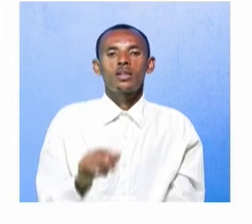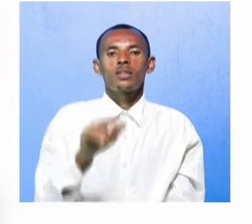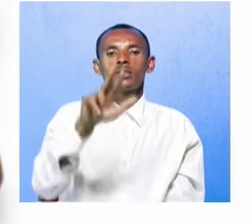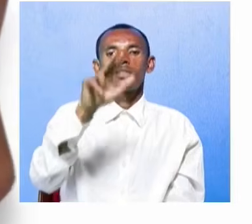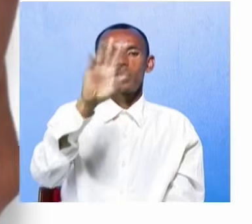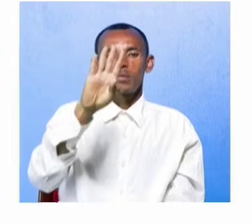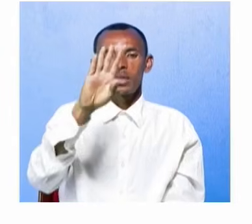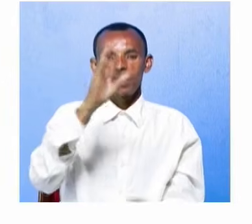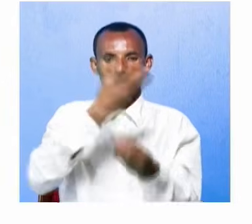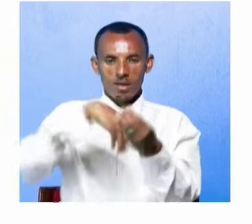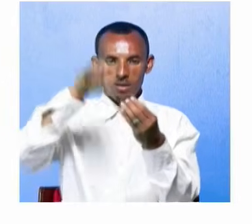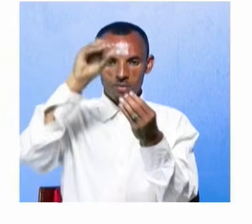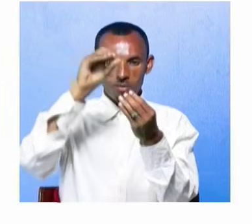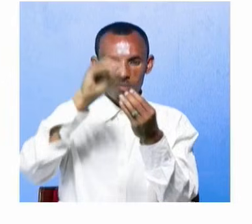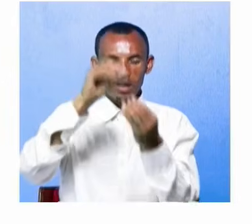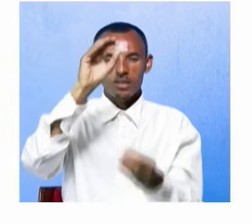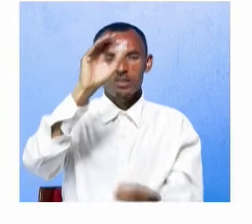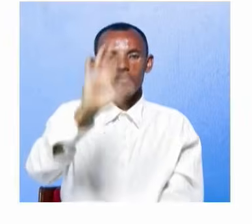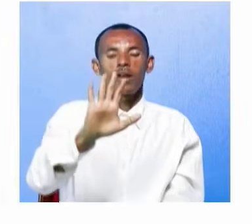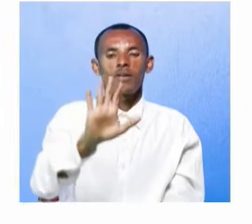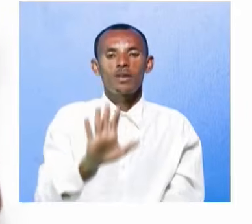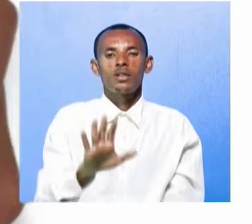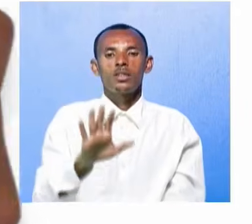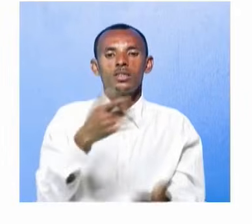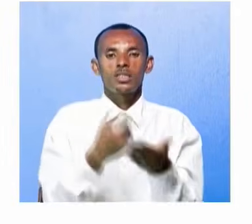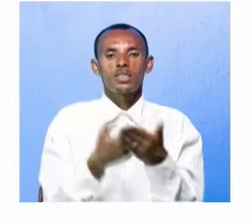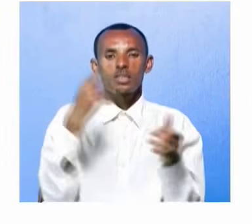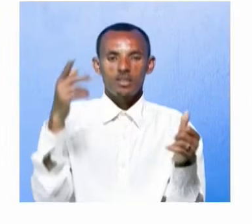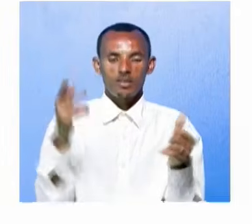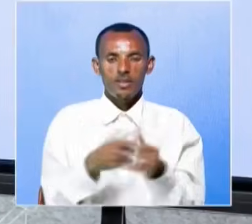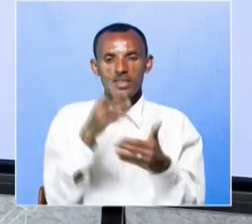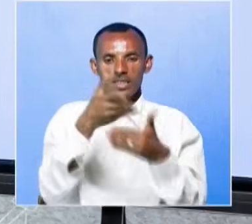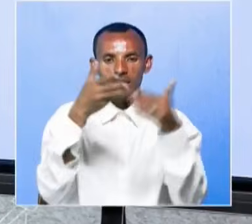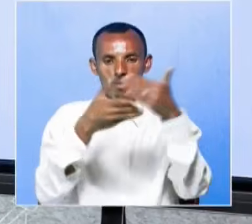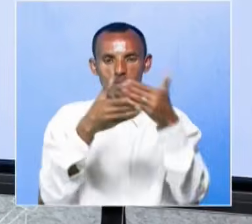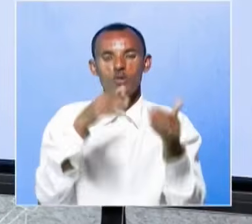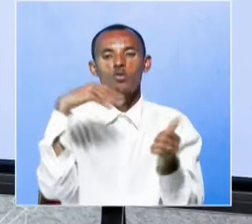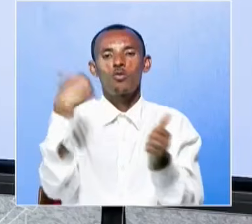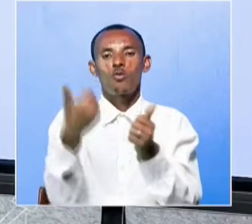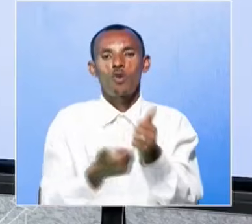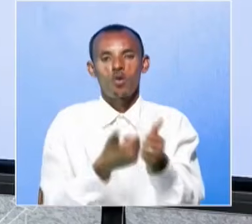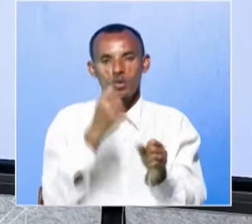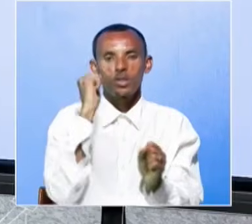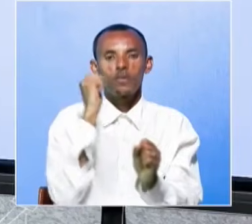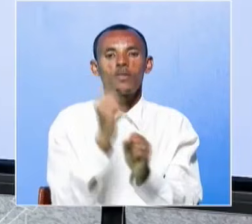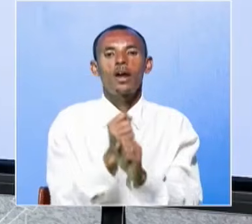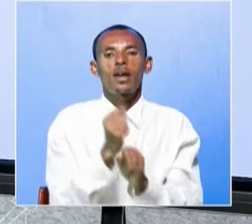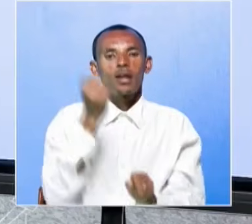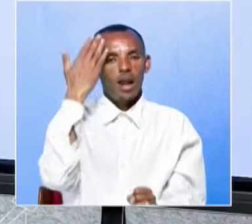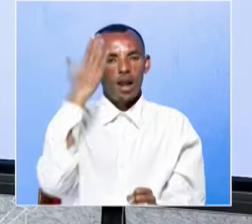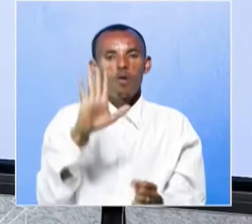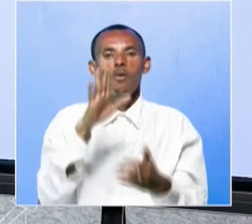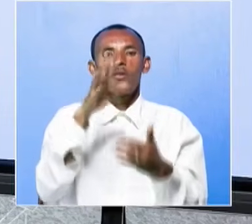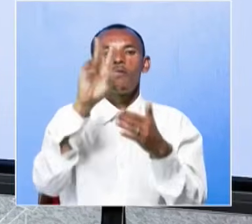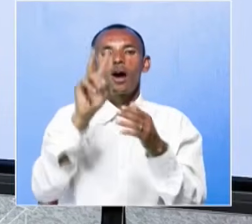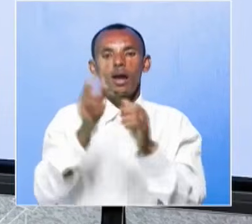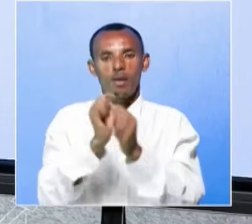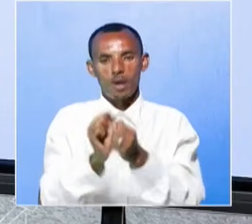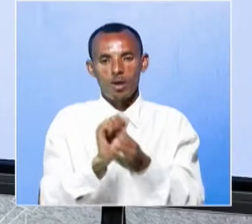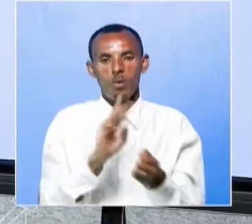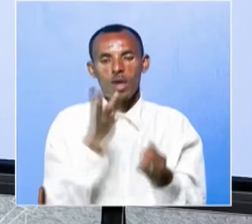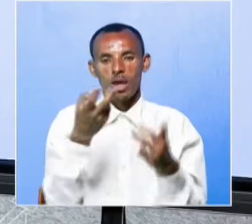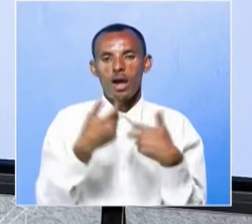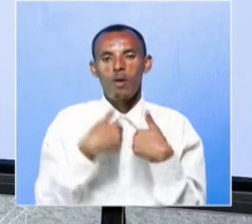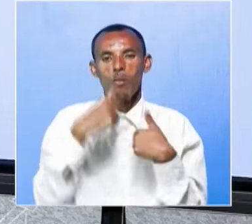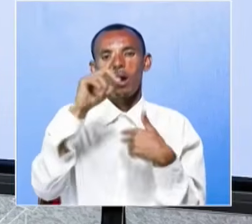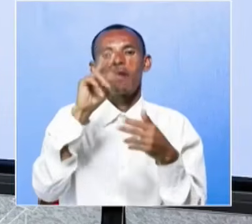3b plus 5, okay? So this is the first step that you need to follow to find the unknown variables. You can have one variable,